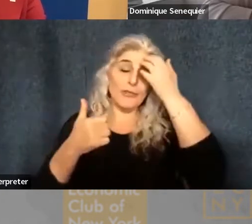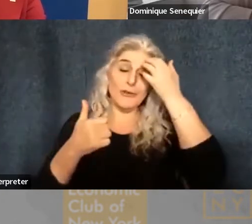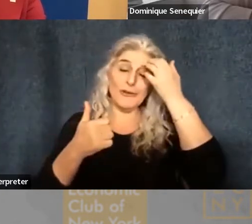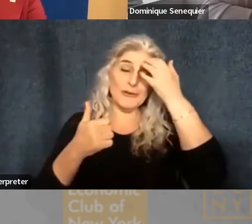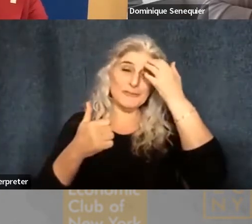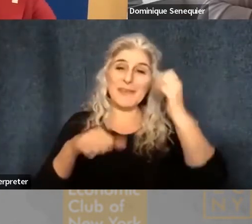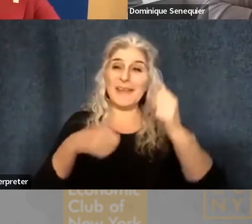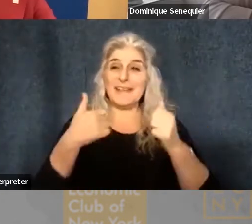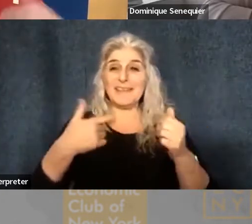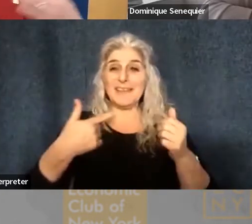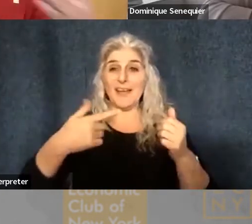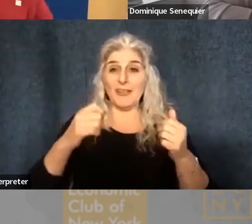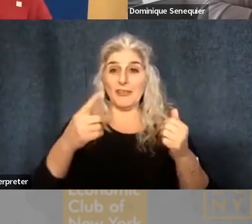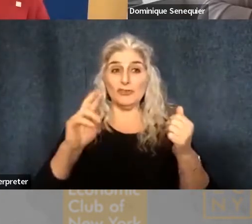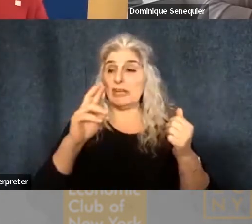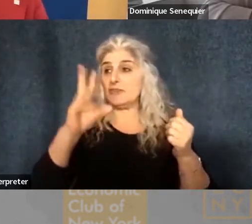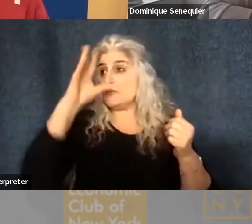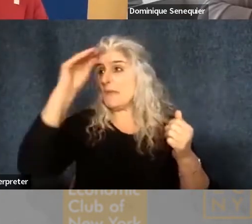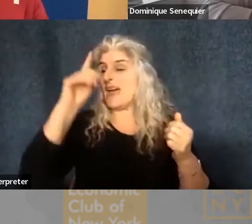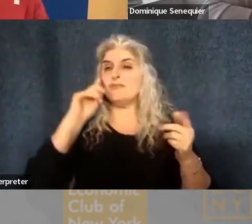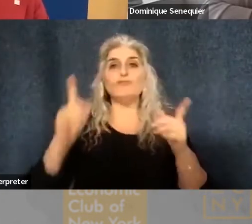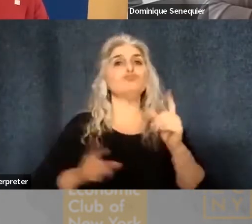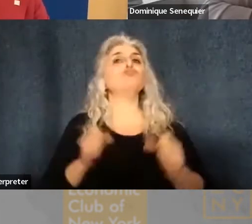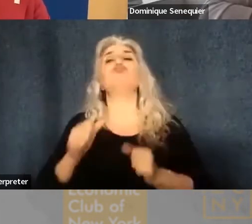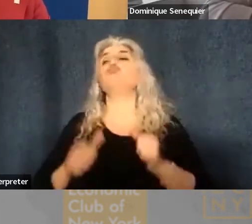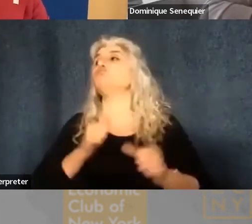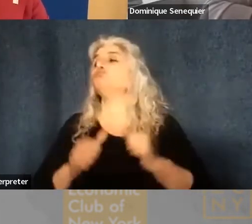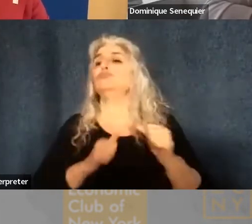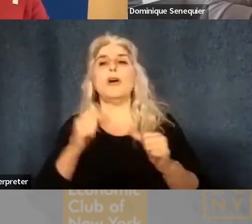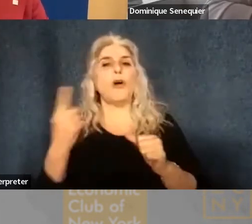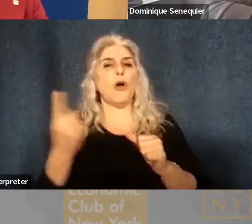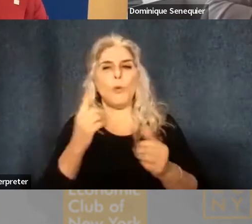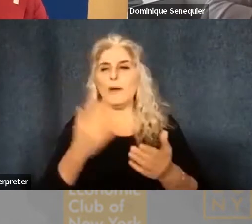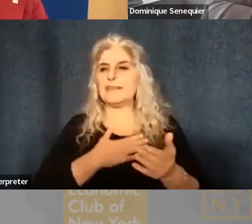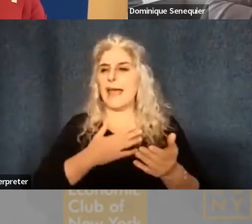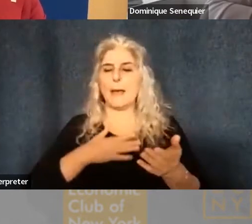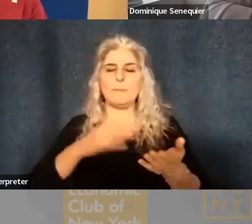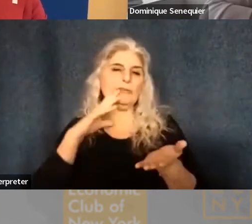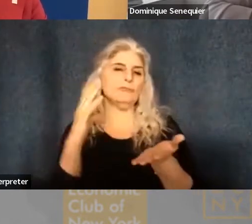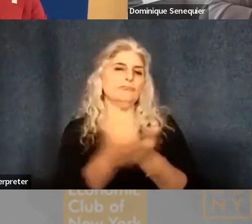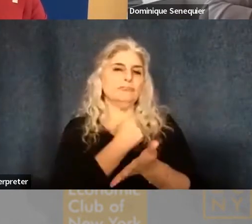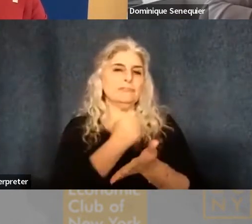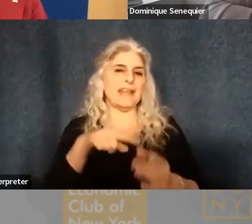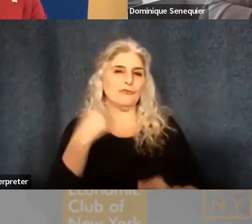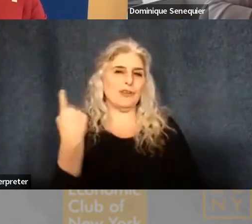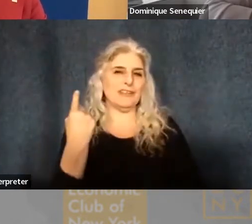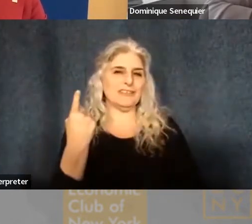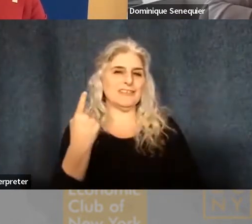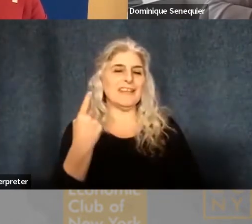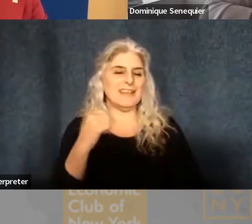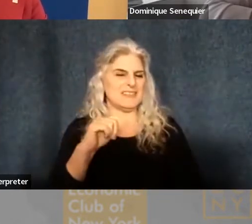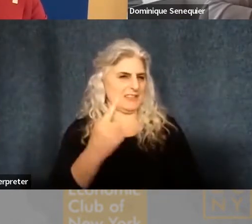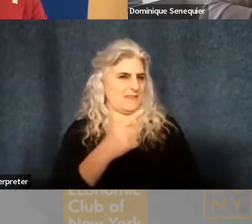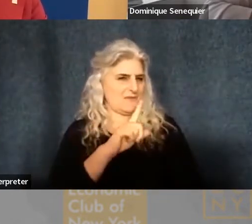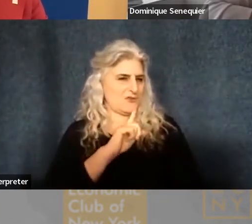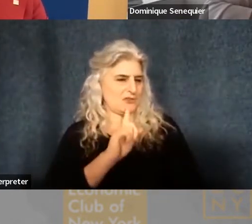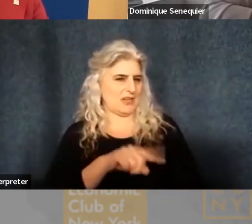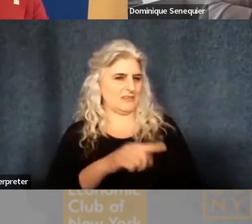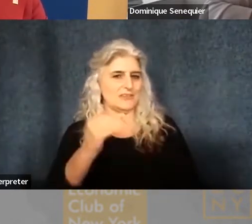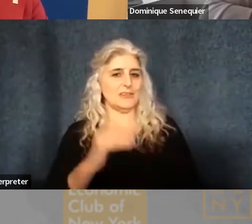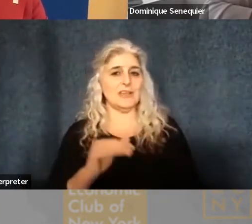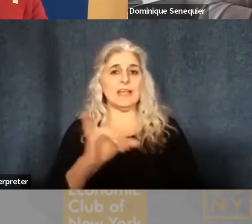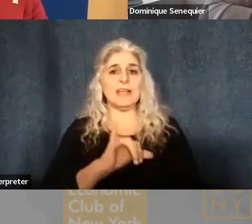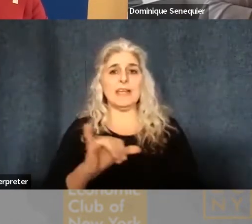a lot of the other gender were very happy to jump in and take those risks. So just to answer your other question, so as Kawar said, I